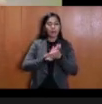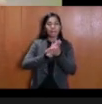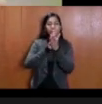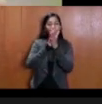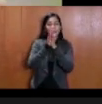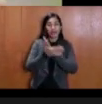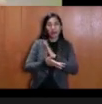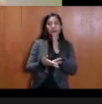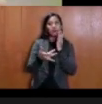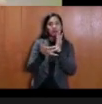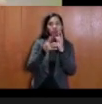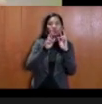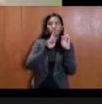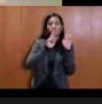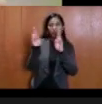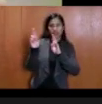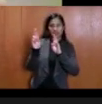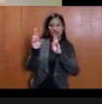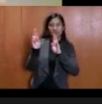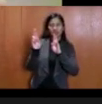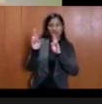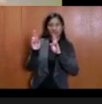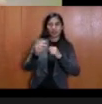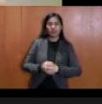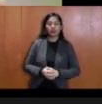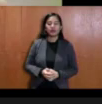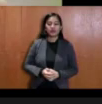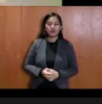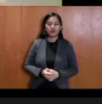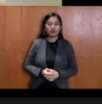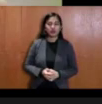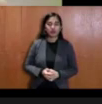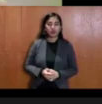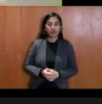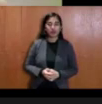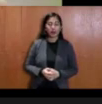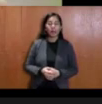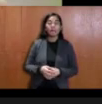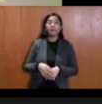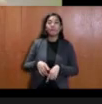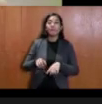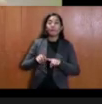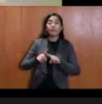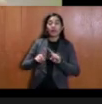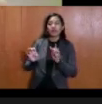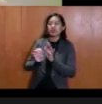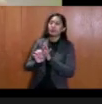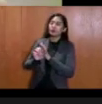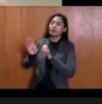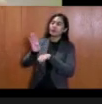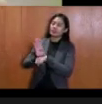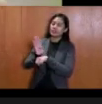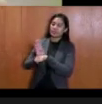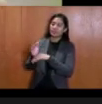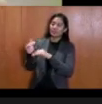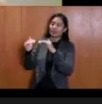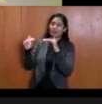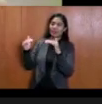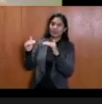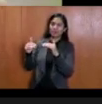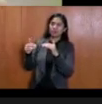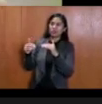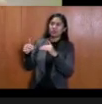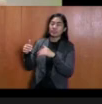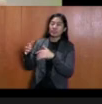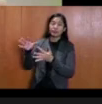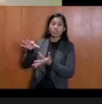digital and to implement all these green practices. But at the establishment levels, enterprise levels, most especially among the larger